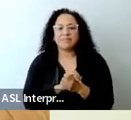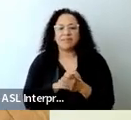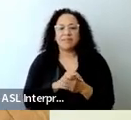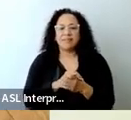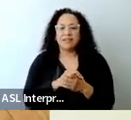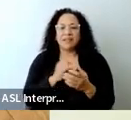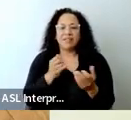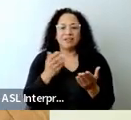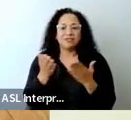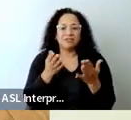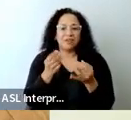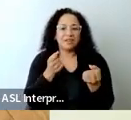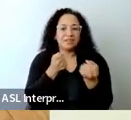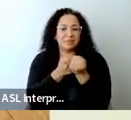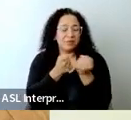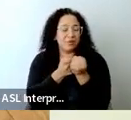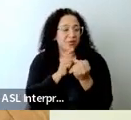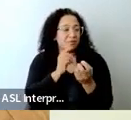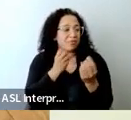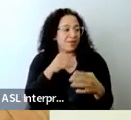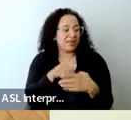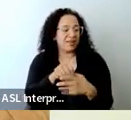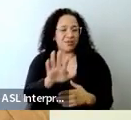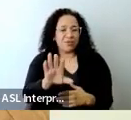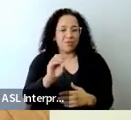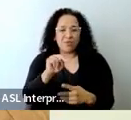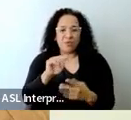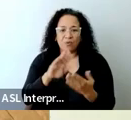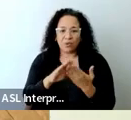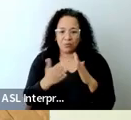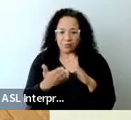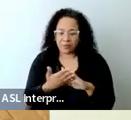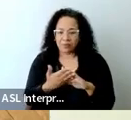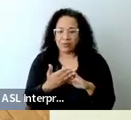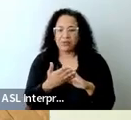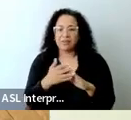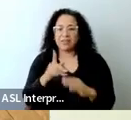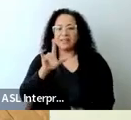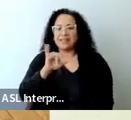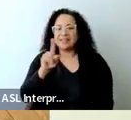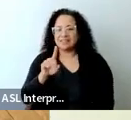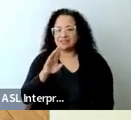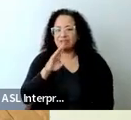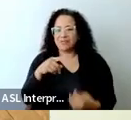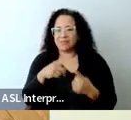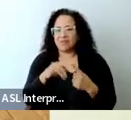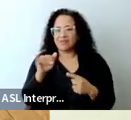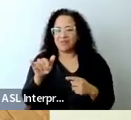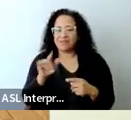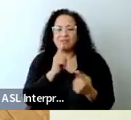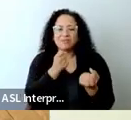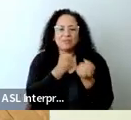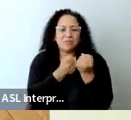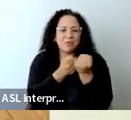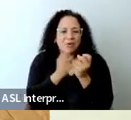The services and supports are provided in your own community. Liz talked about that, really supporting